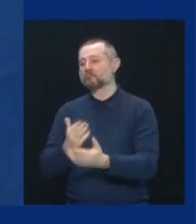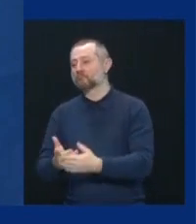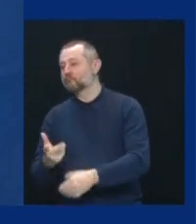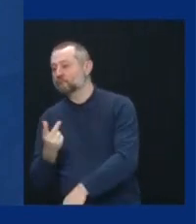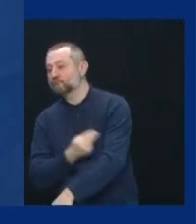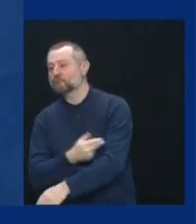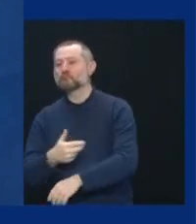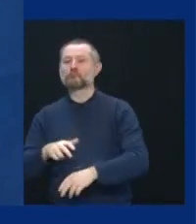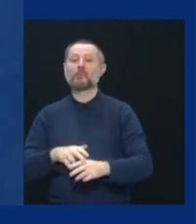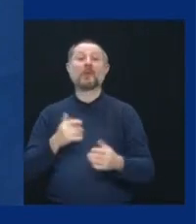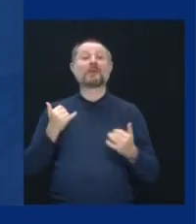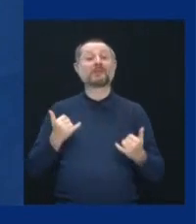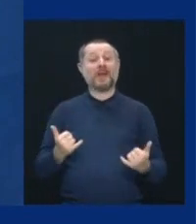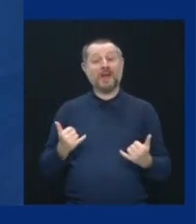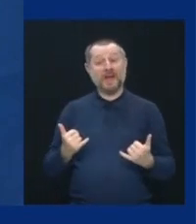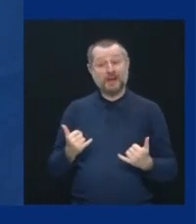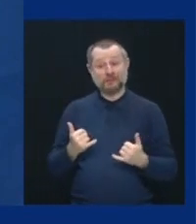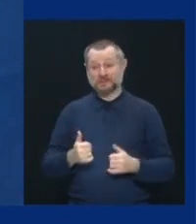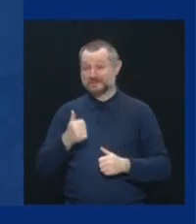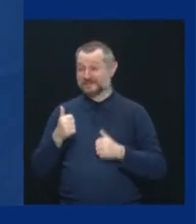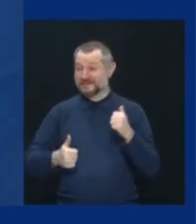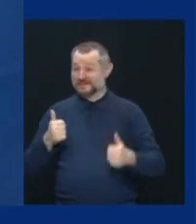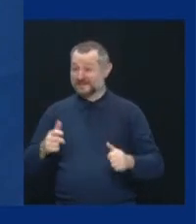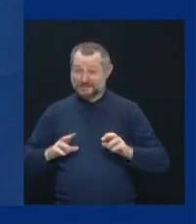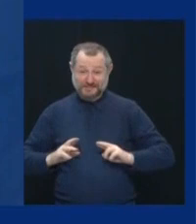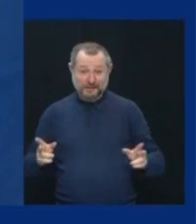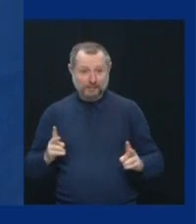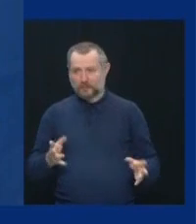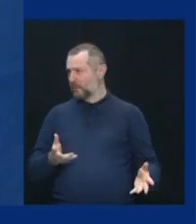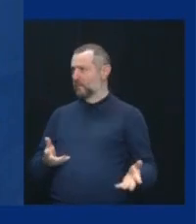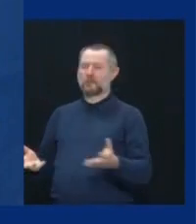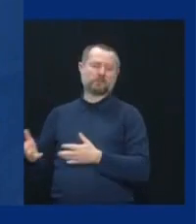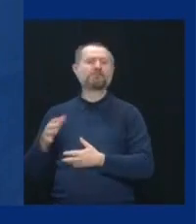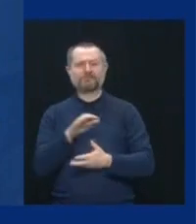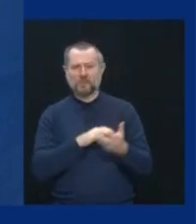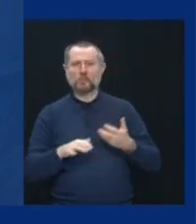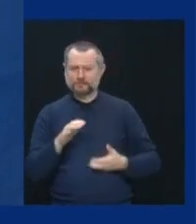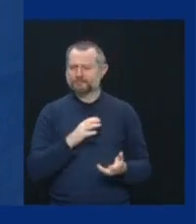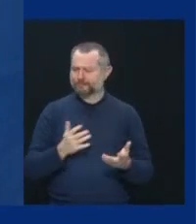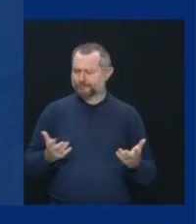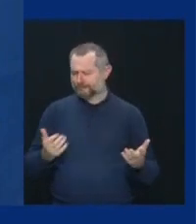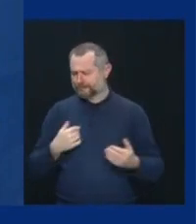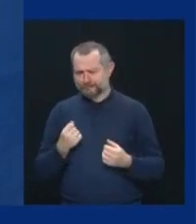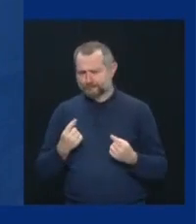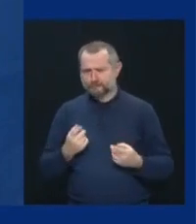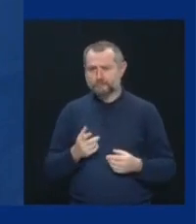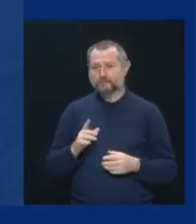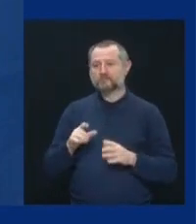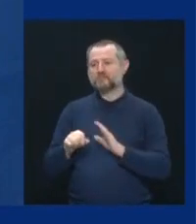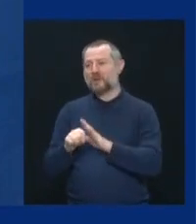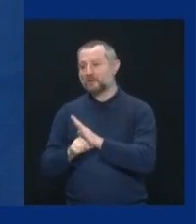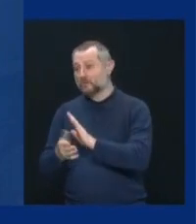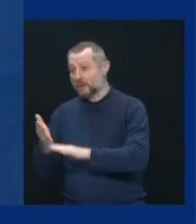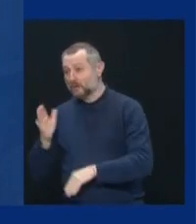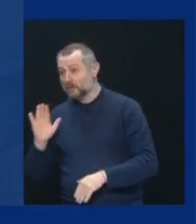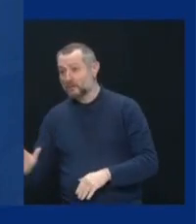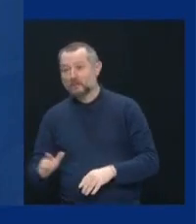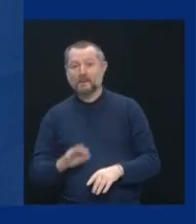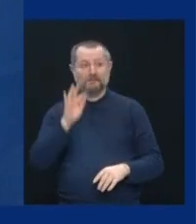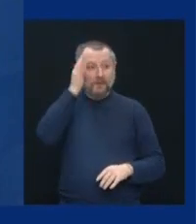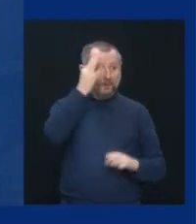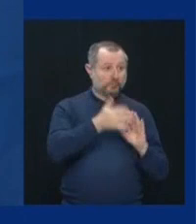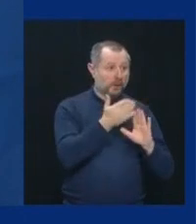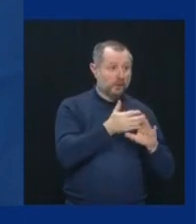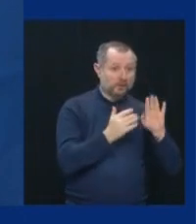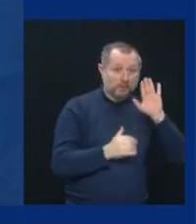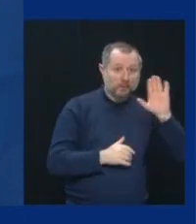yes, there are multiple distribution points. County runs a site, state runs a site, city runs a site, federal government